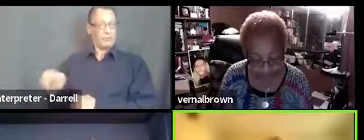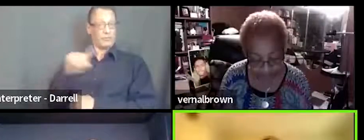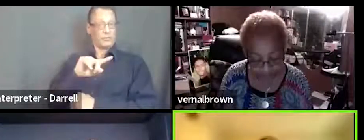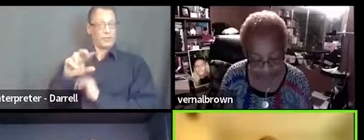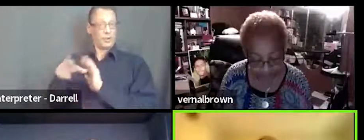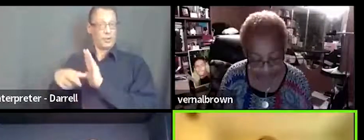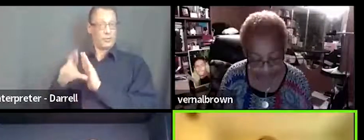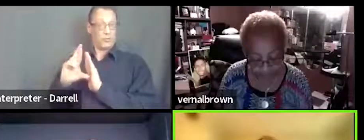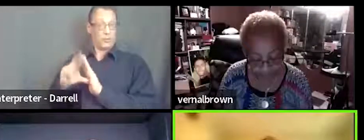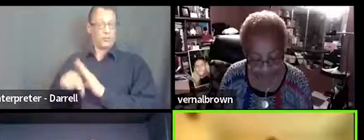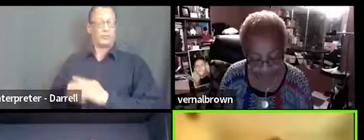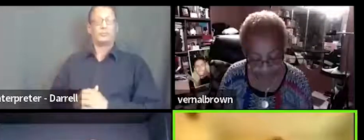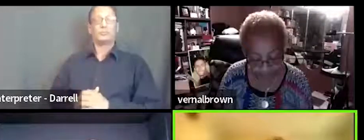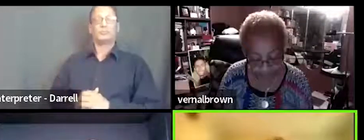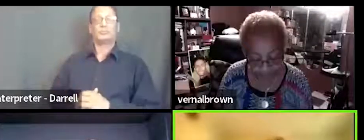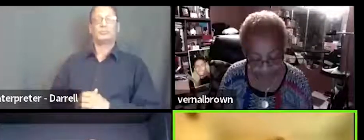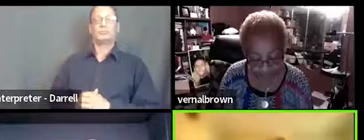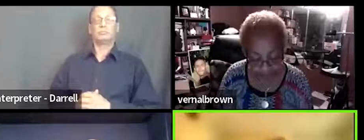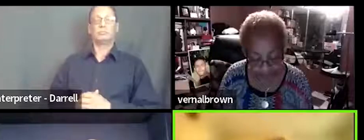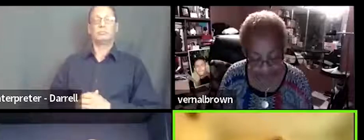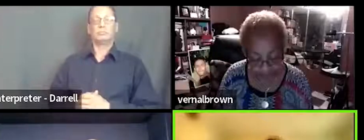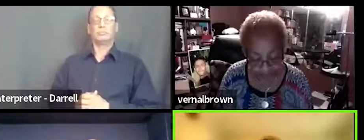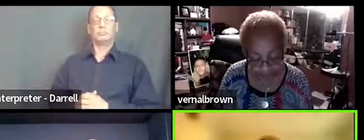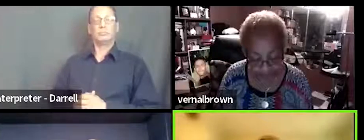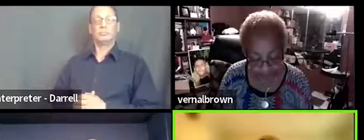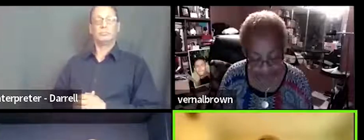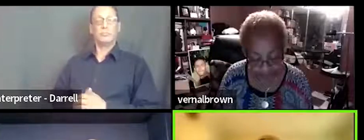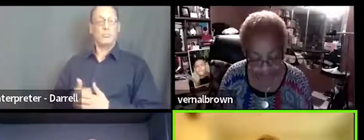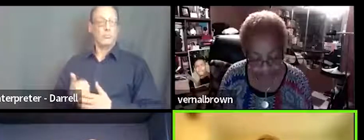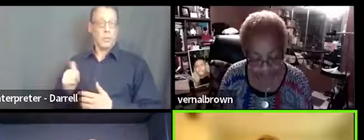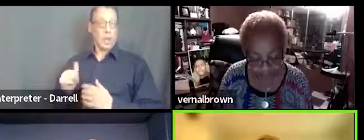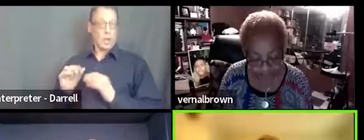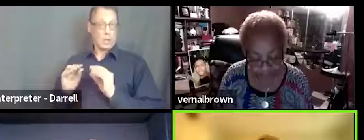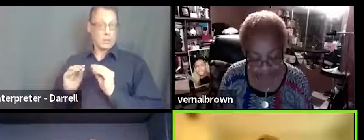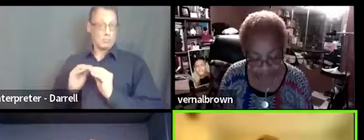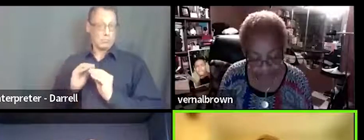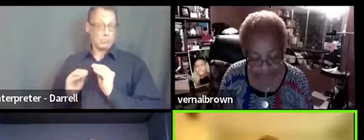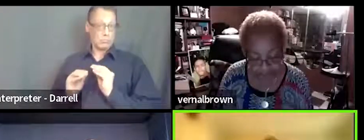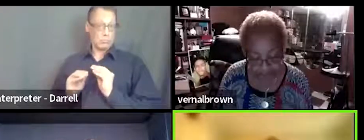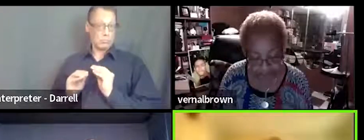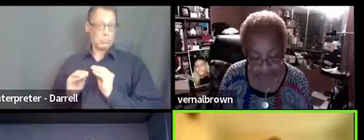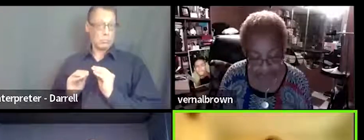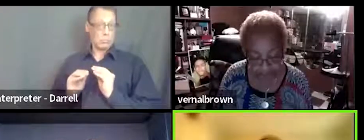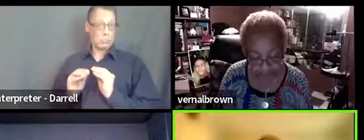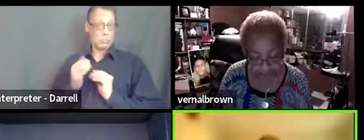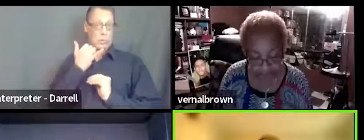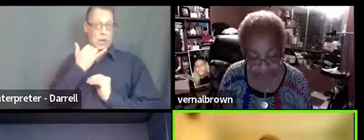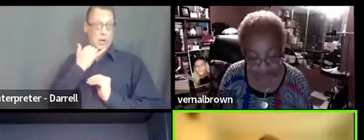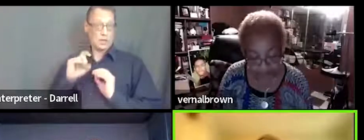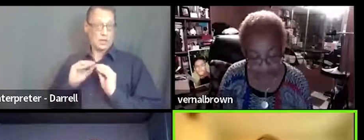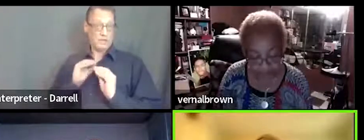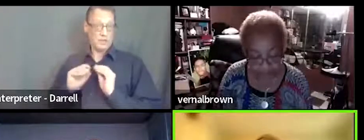Commissioners. Have there been and are there any corrections to the minutes?